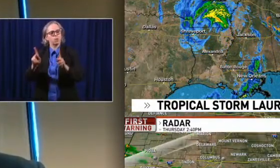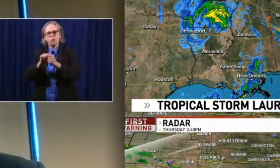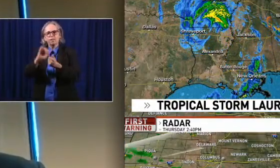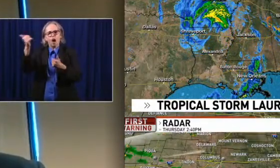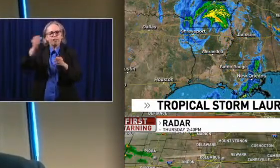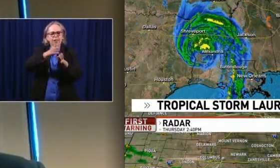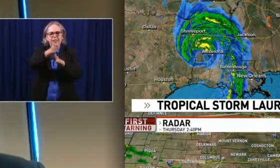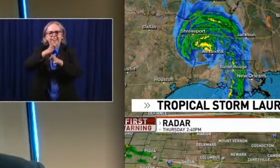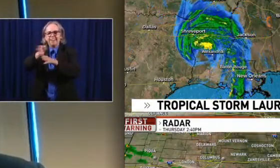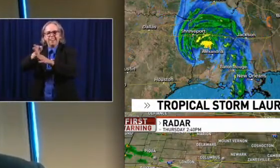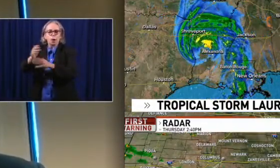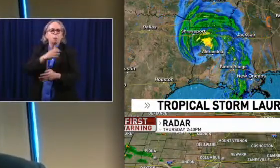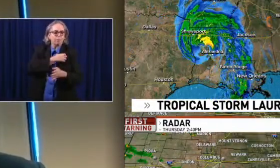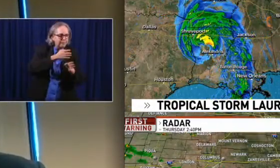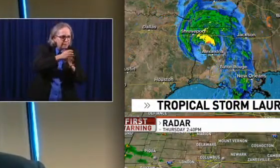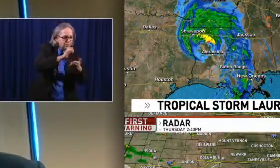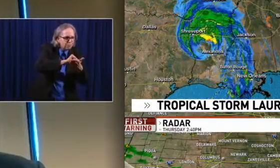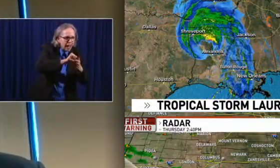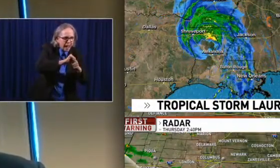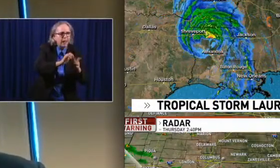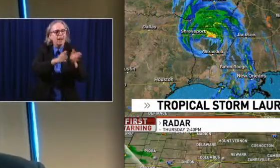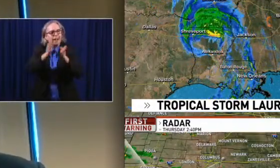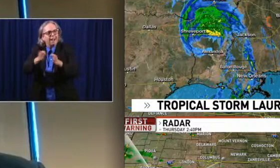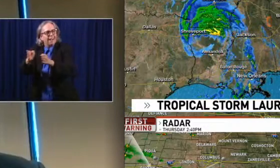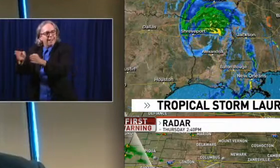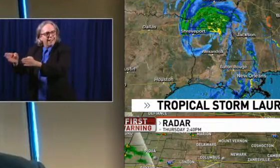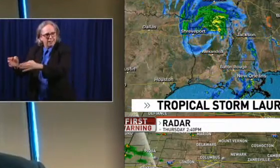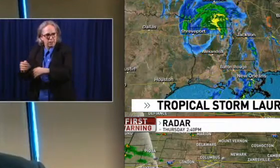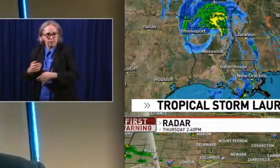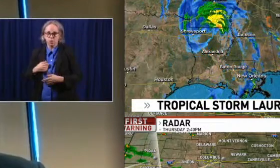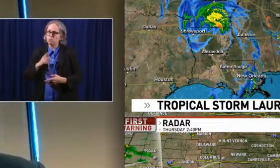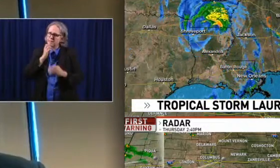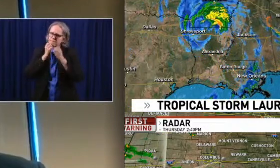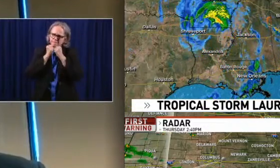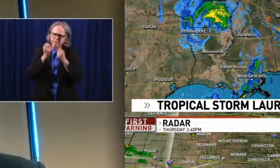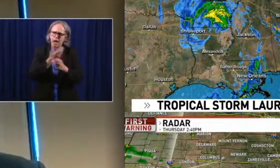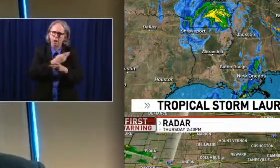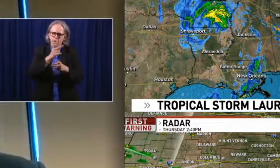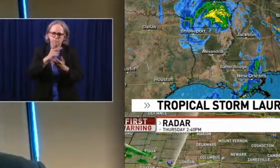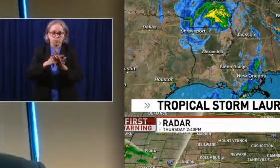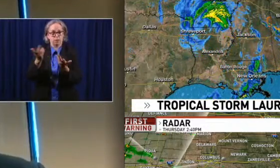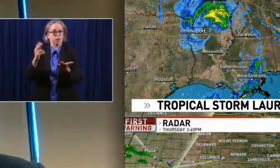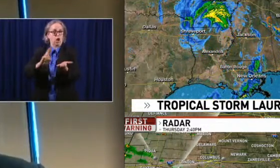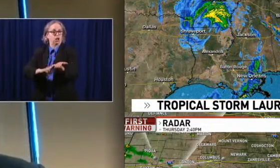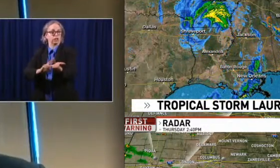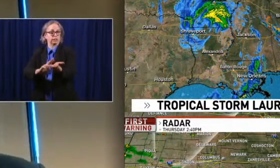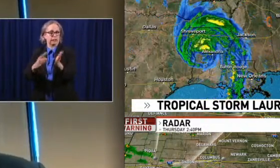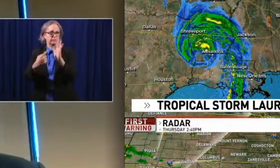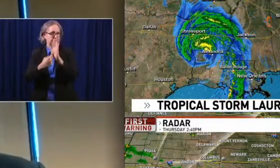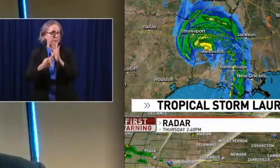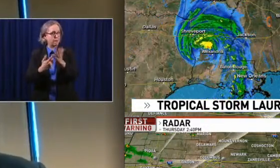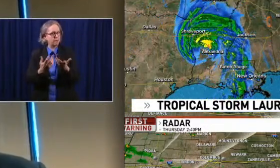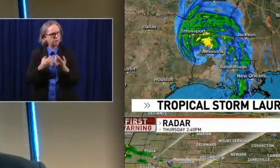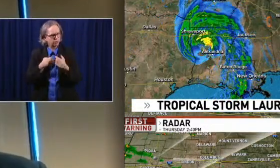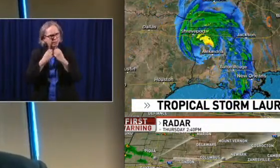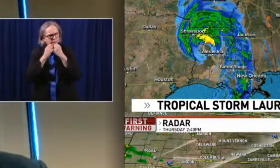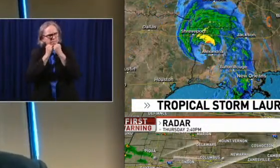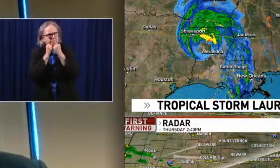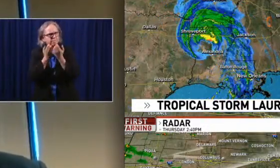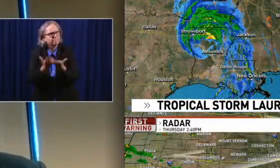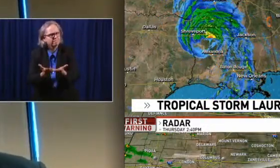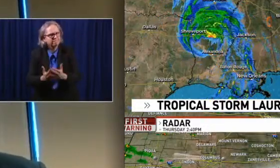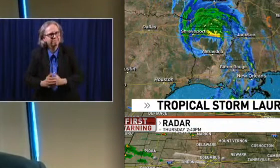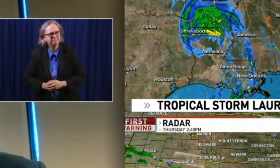some of our allied health programs, most notably nursing. The one thing I can say about our students, just as